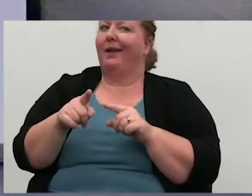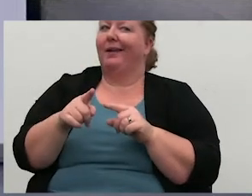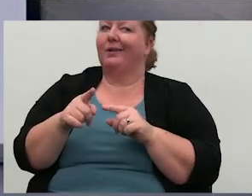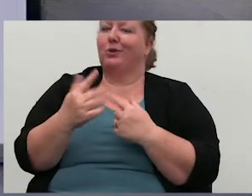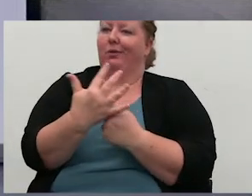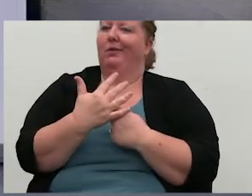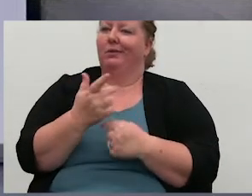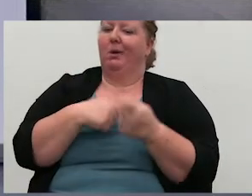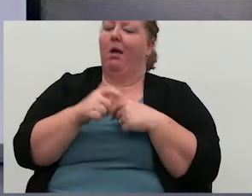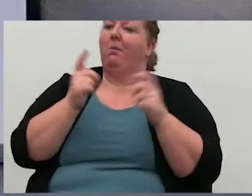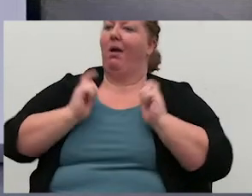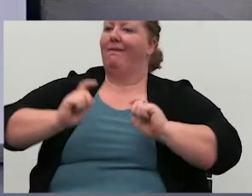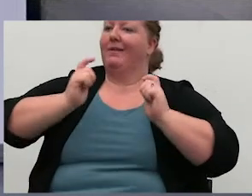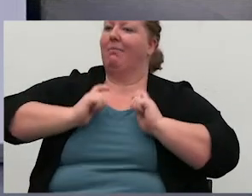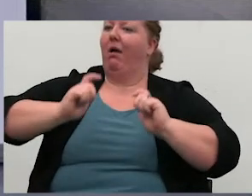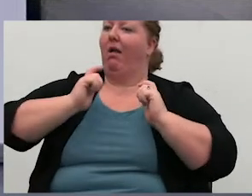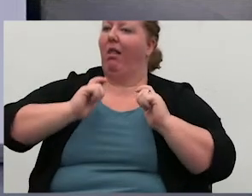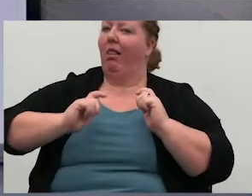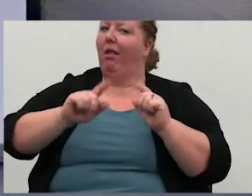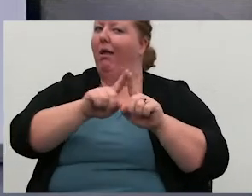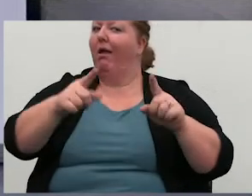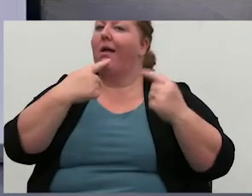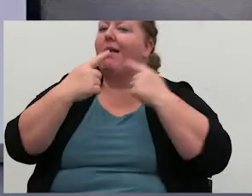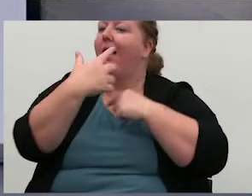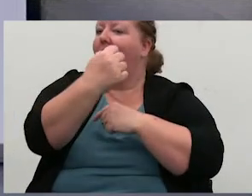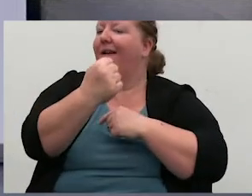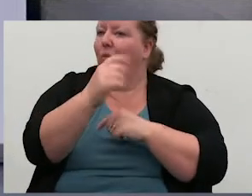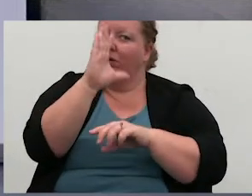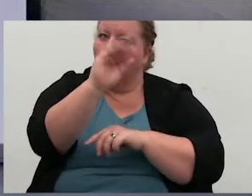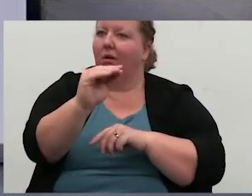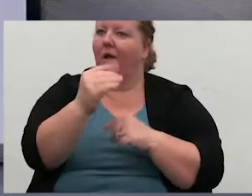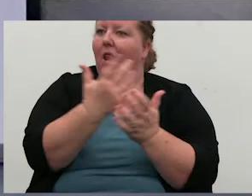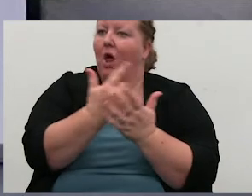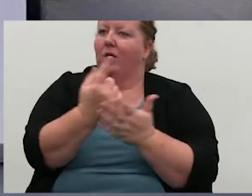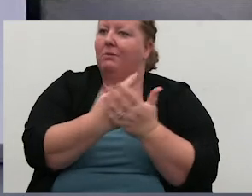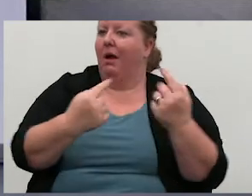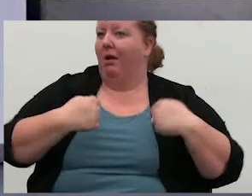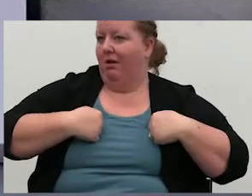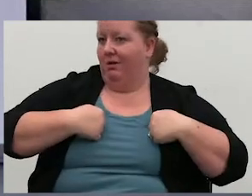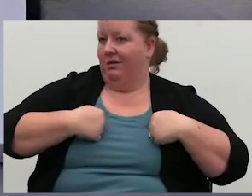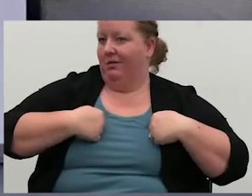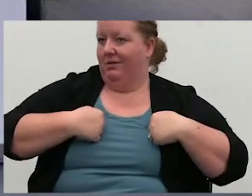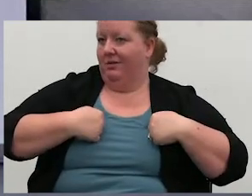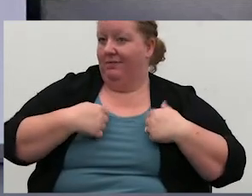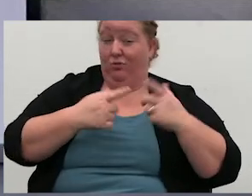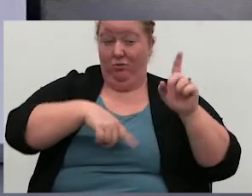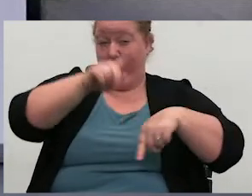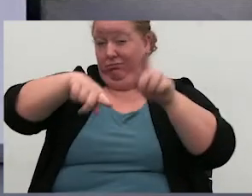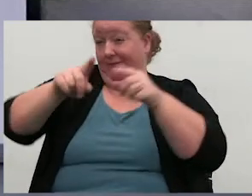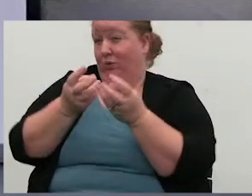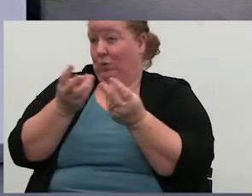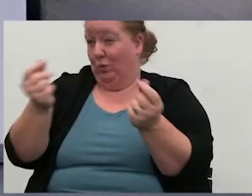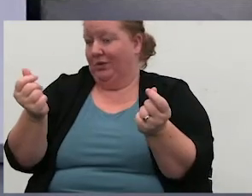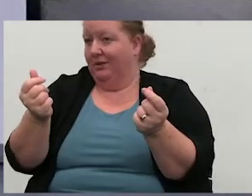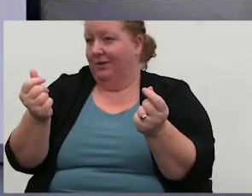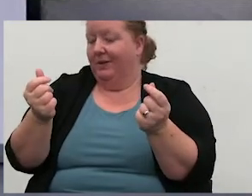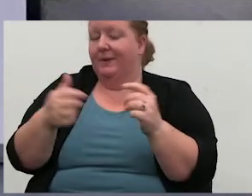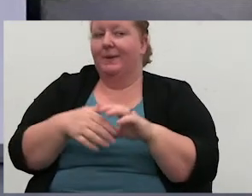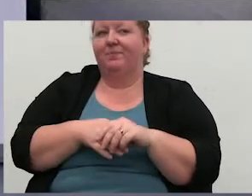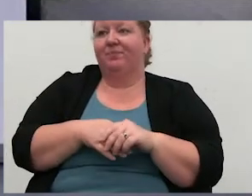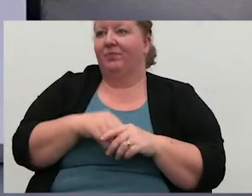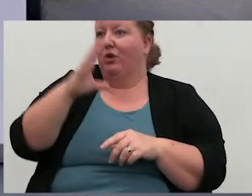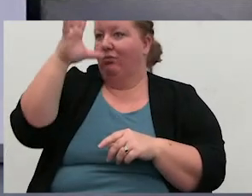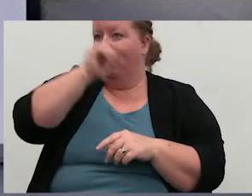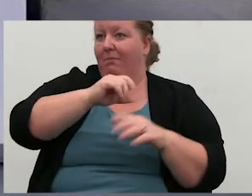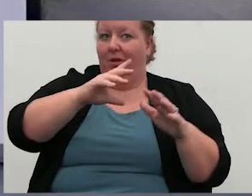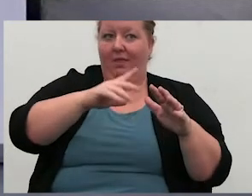with the idea that they have data that tells them a lot about us from all sorts of different sources. Remember, they're putting together